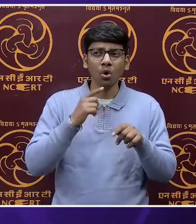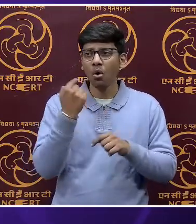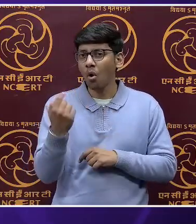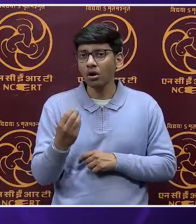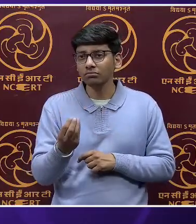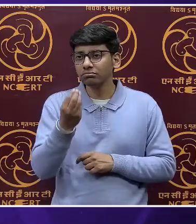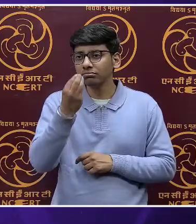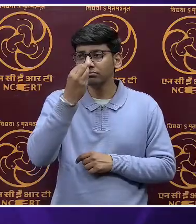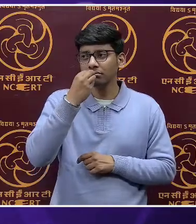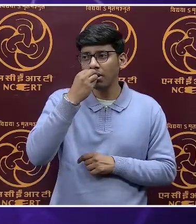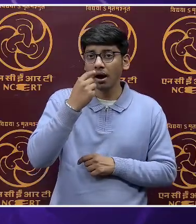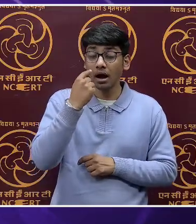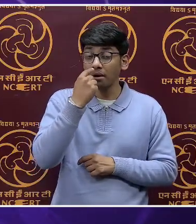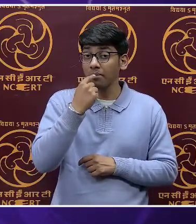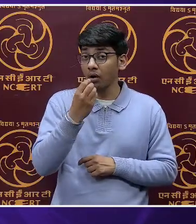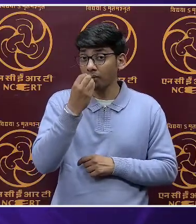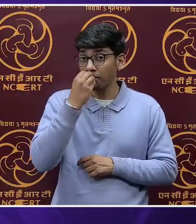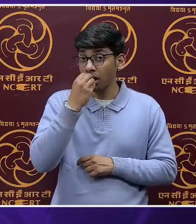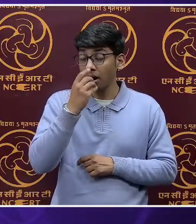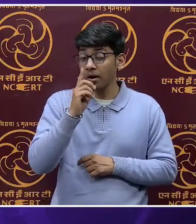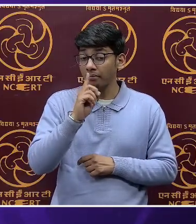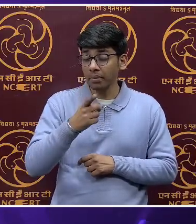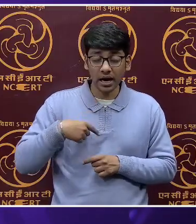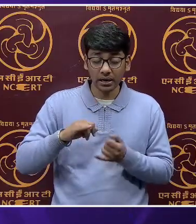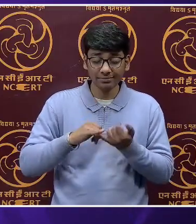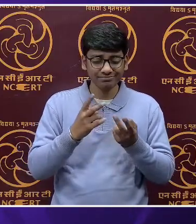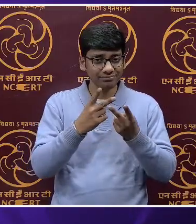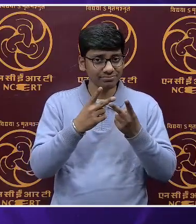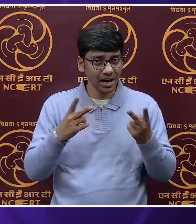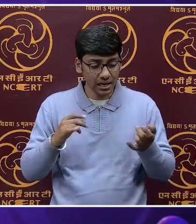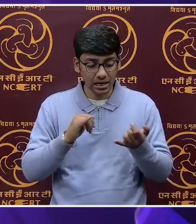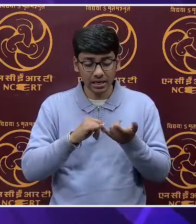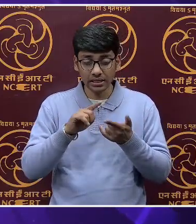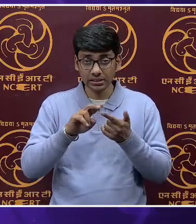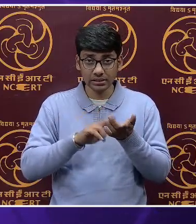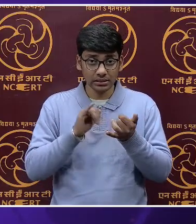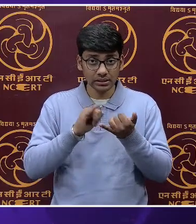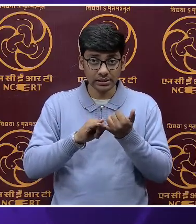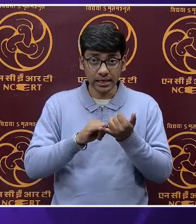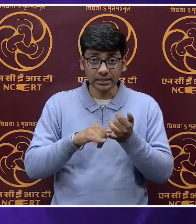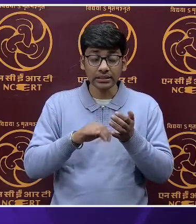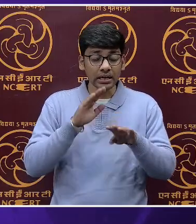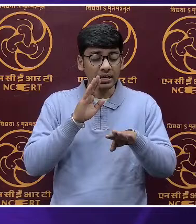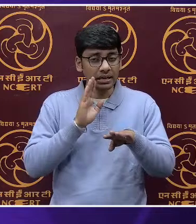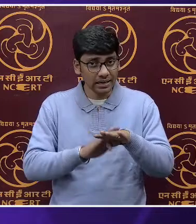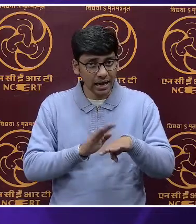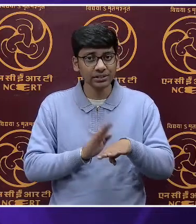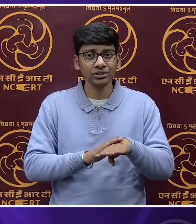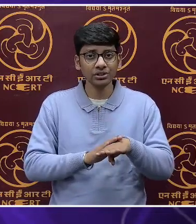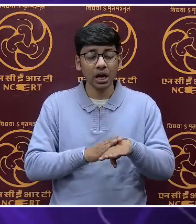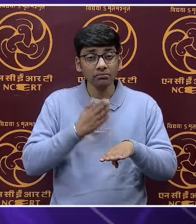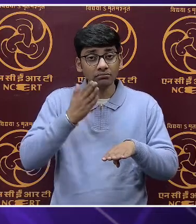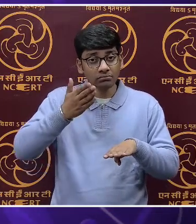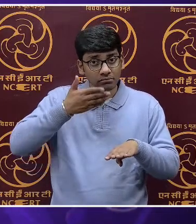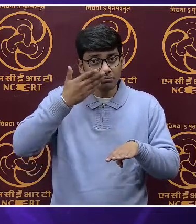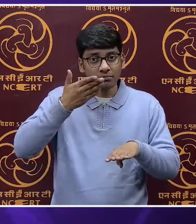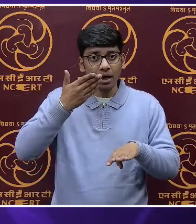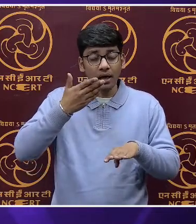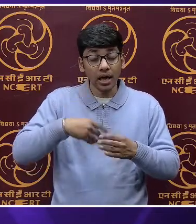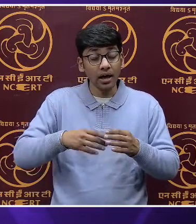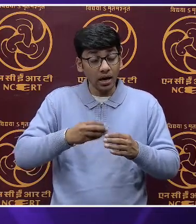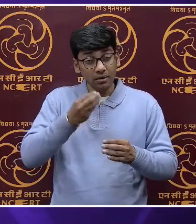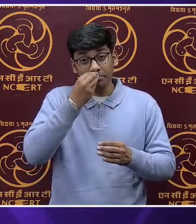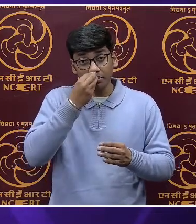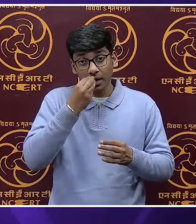you perceive the dish through multiple senses of your body, through touch, through smell, as you mentioned very correctly, right? So